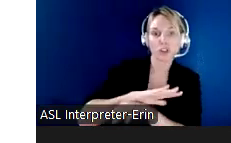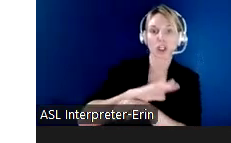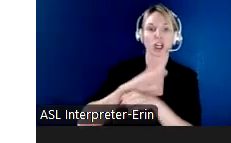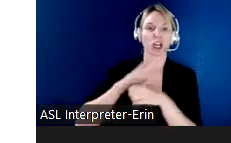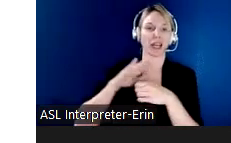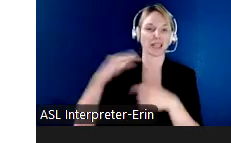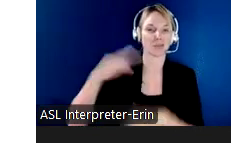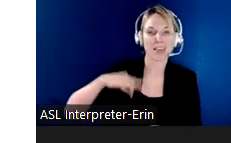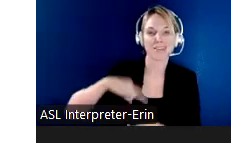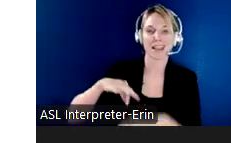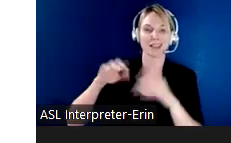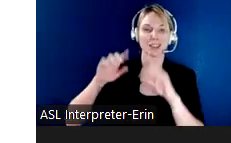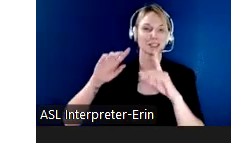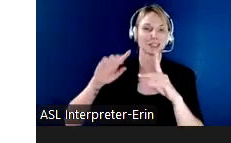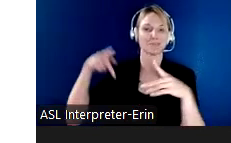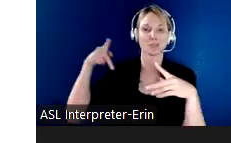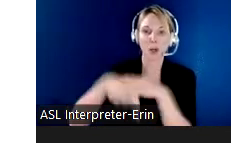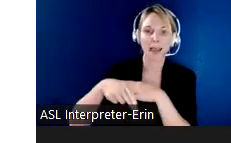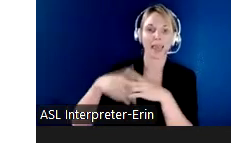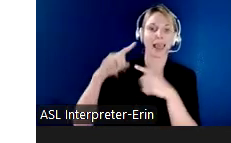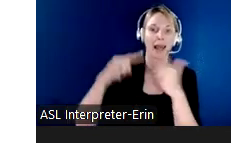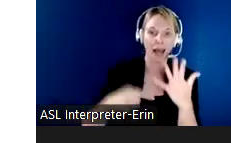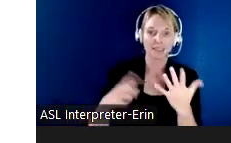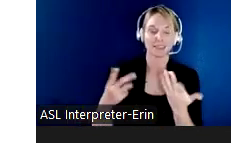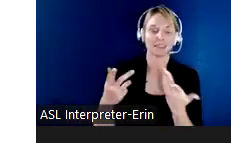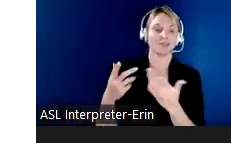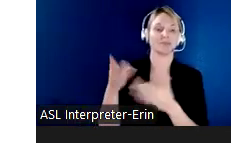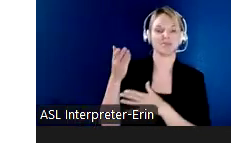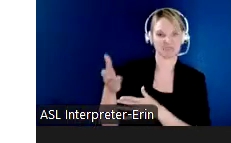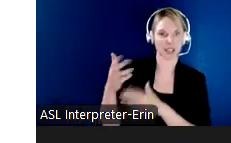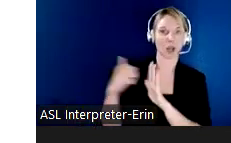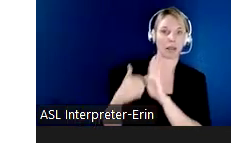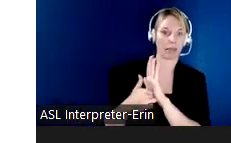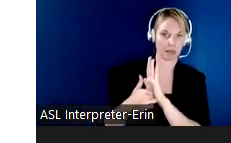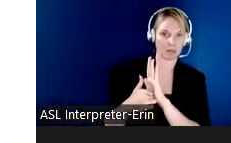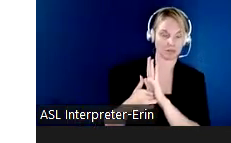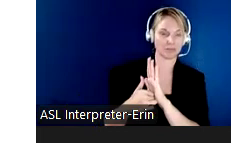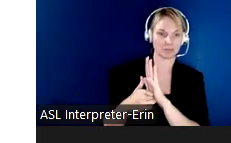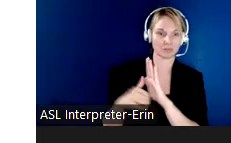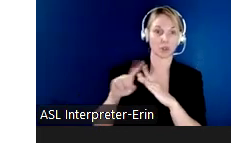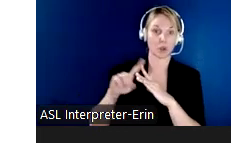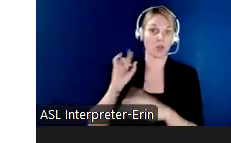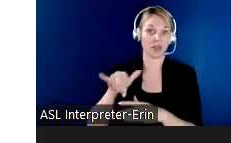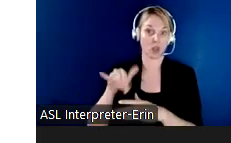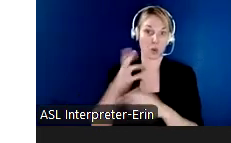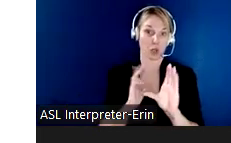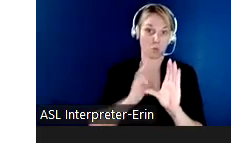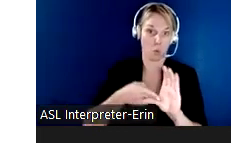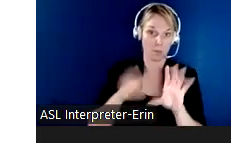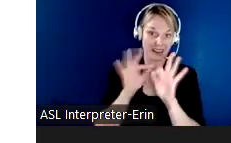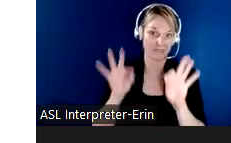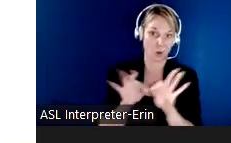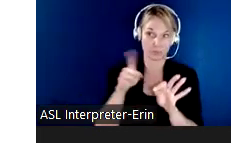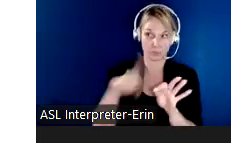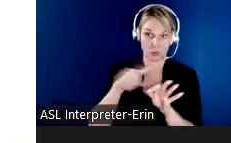So, starting on the 23rd of July, you all will be able to, those enrollment forms that you collect from employees when